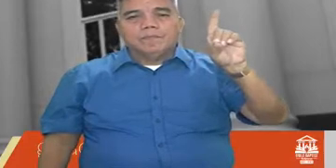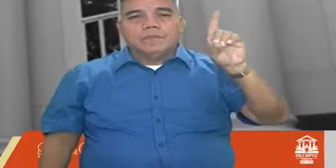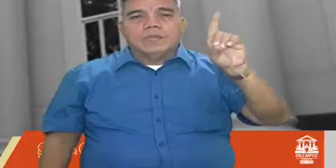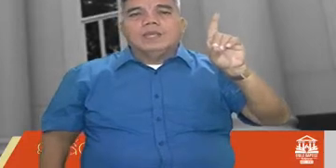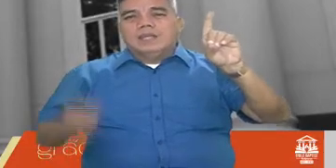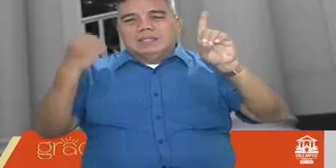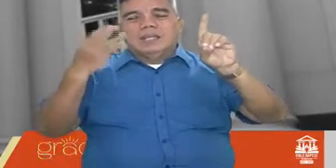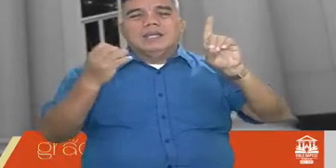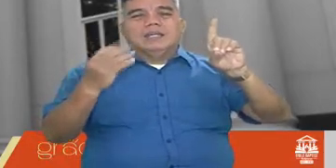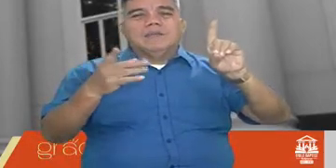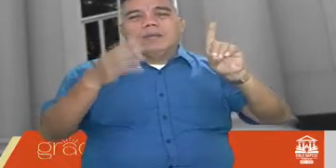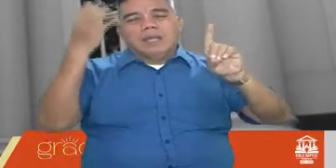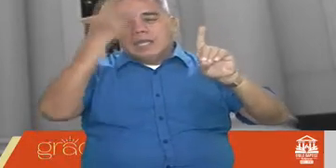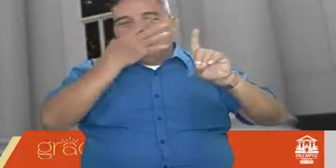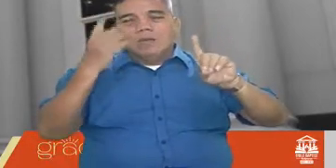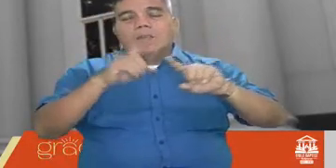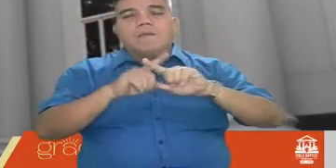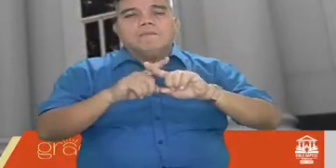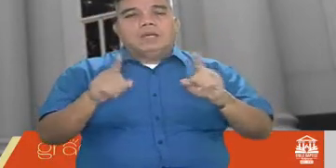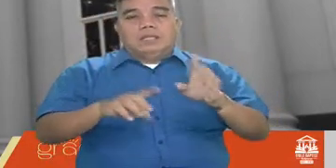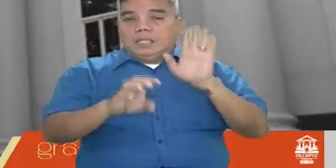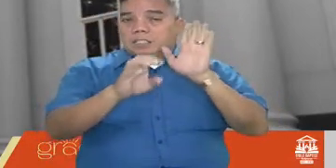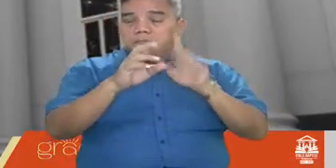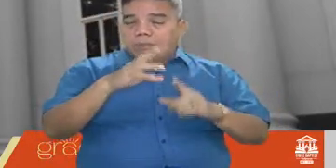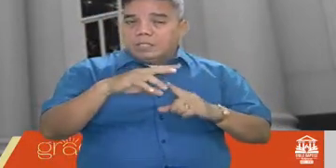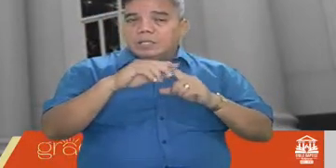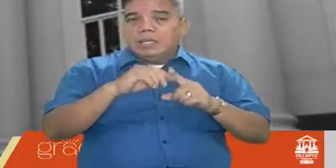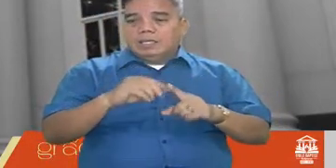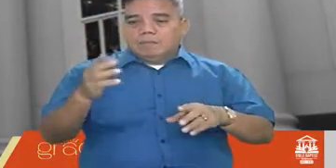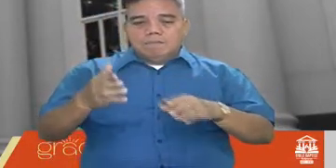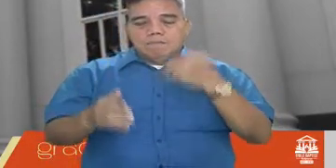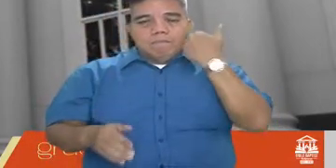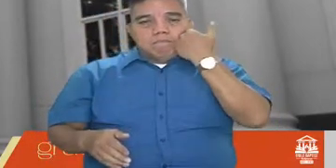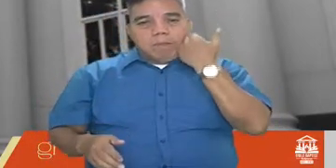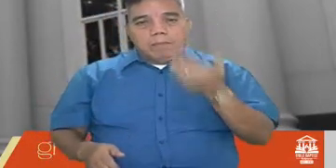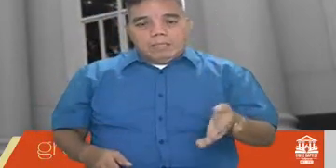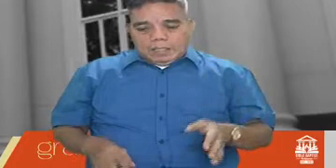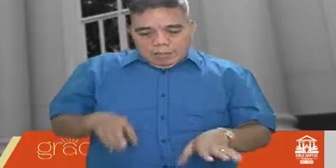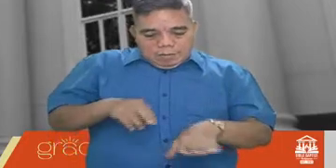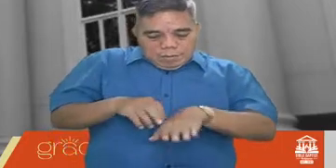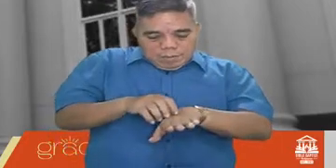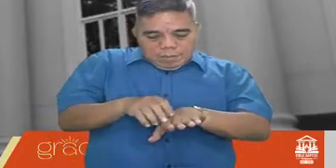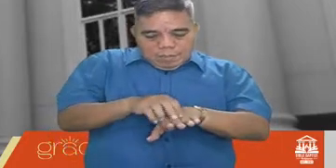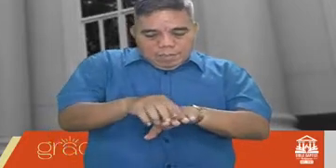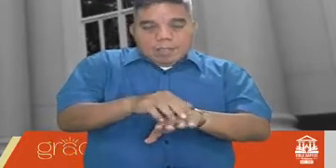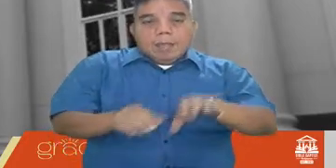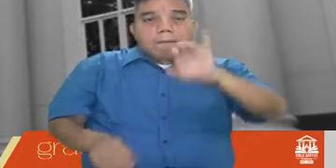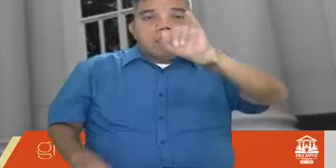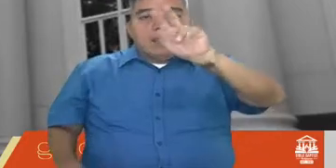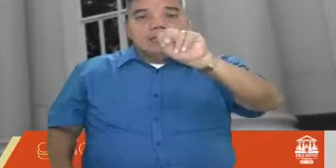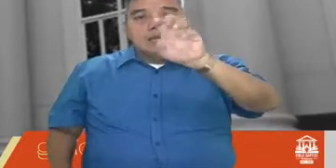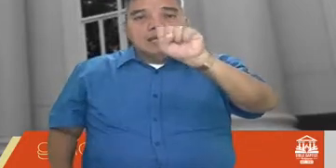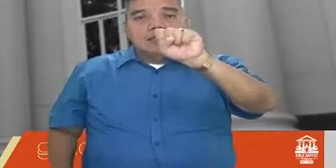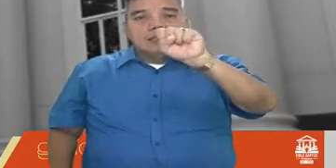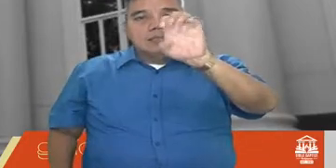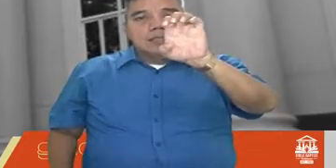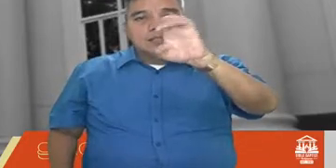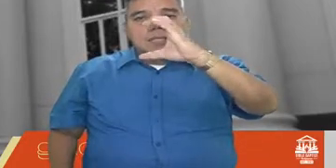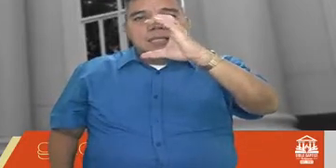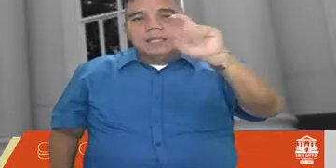nga substance, pero labian ng mga pangpatay o mga insects sa